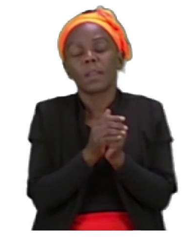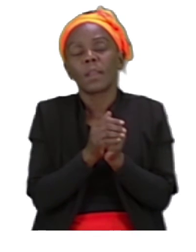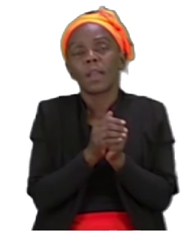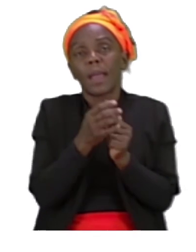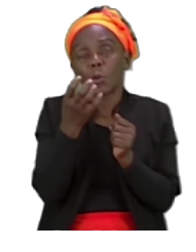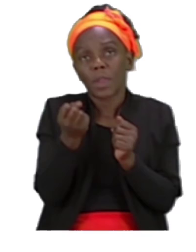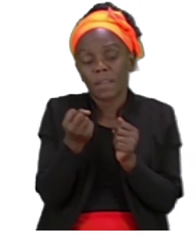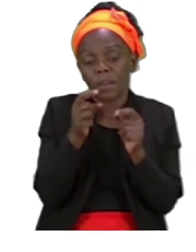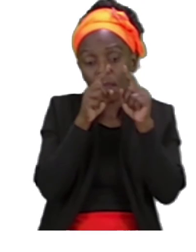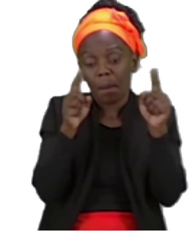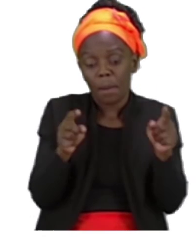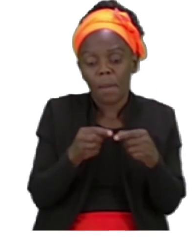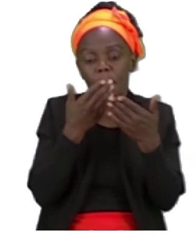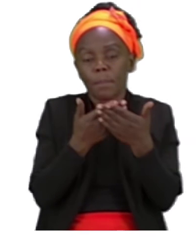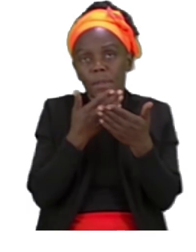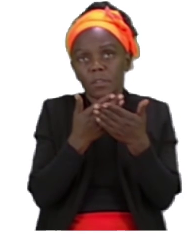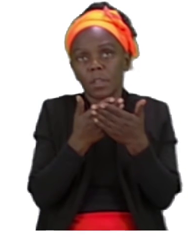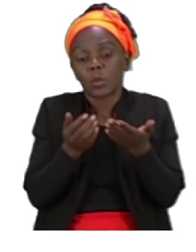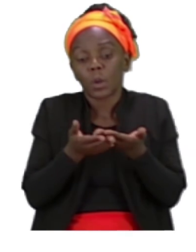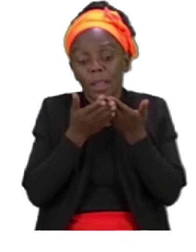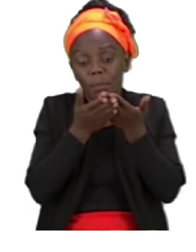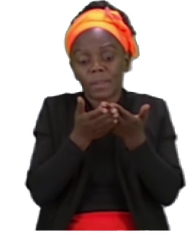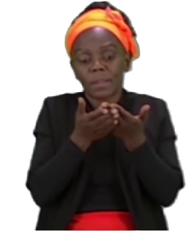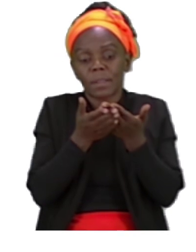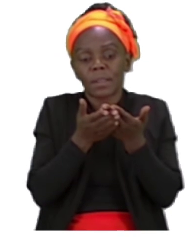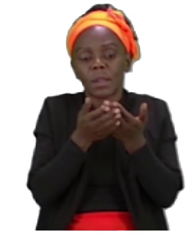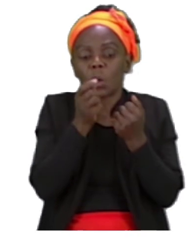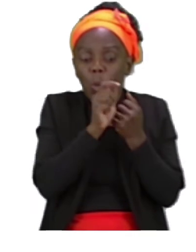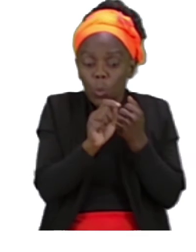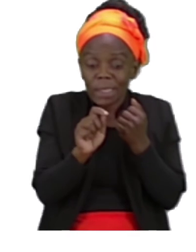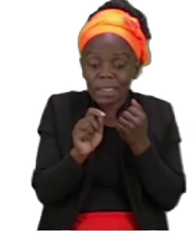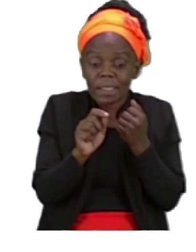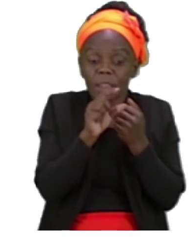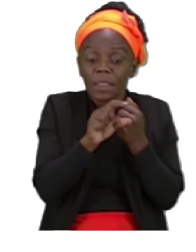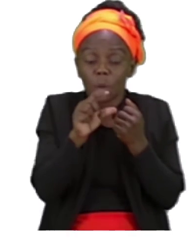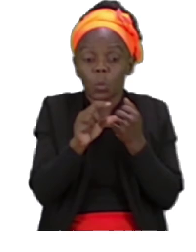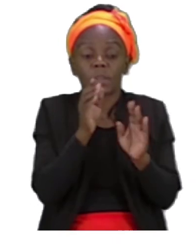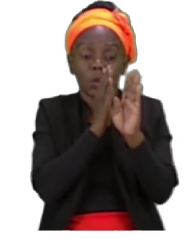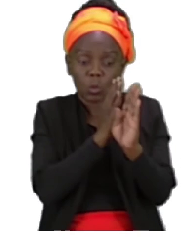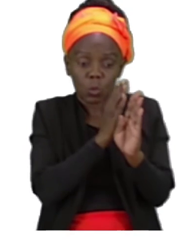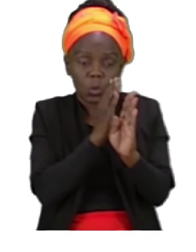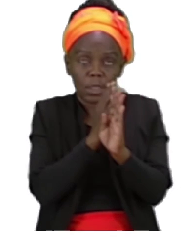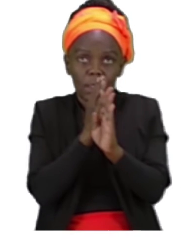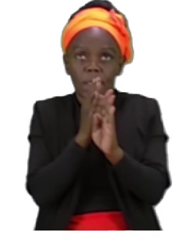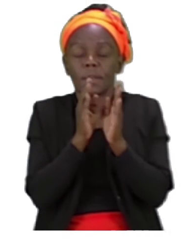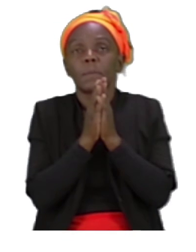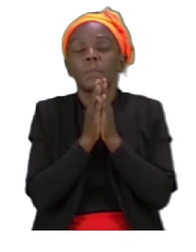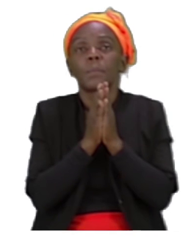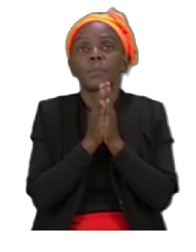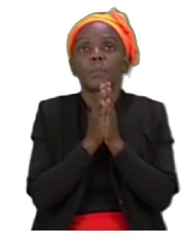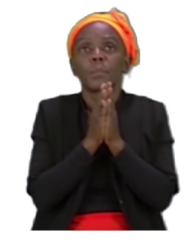makes it a little bit easier. So let us take a look at some of the pictures and the